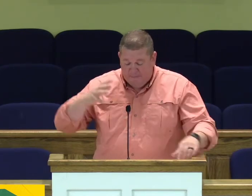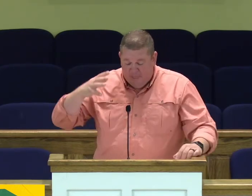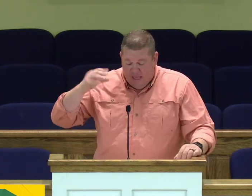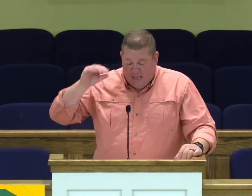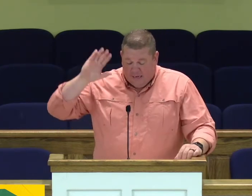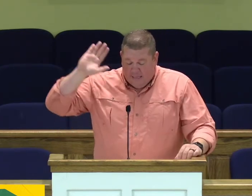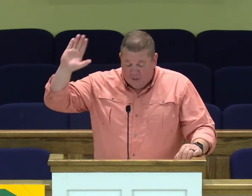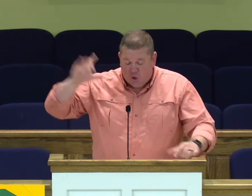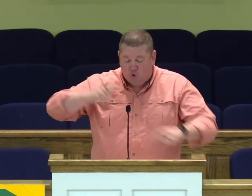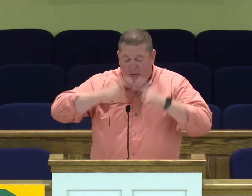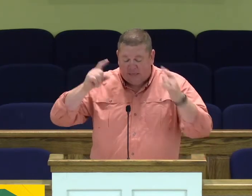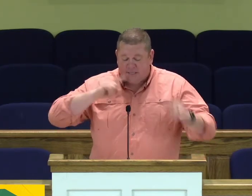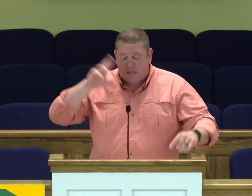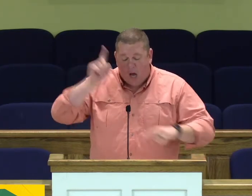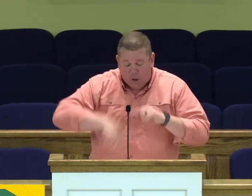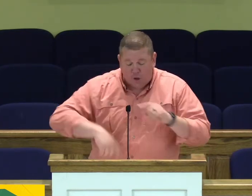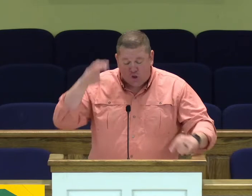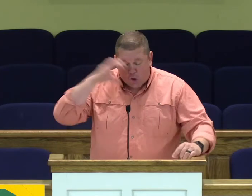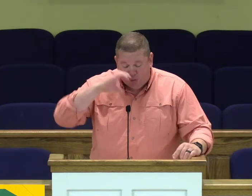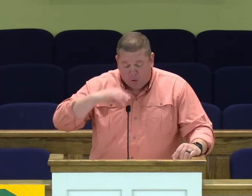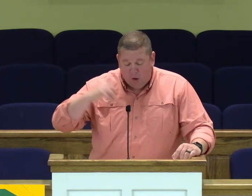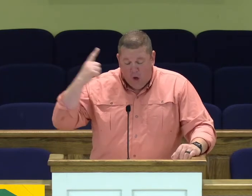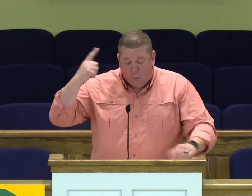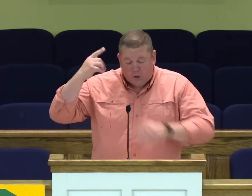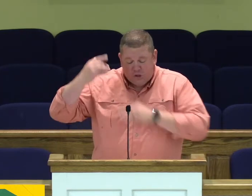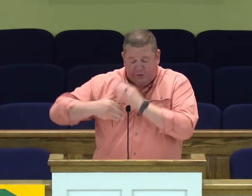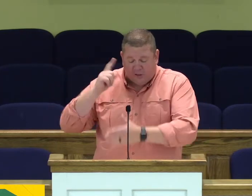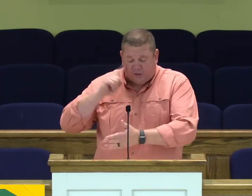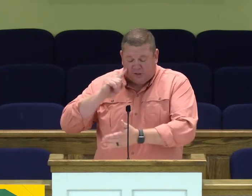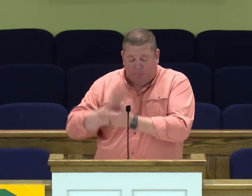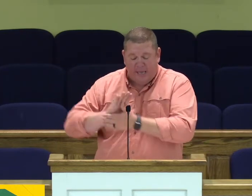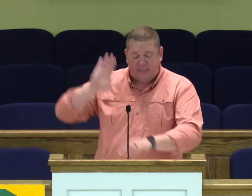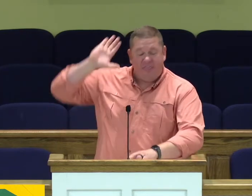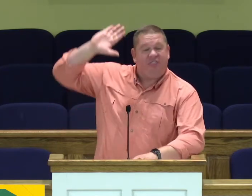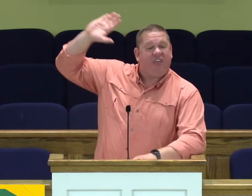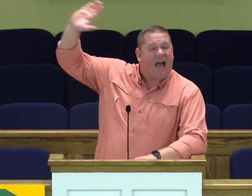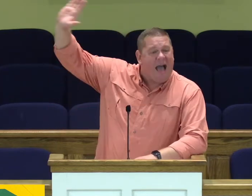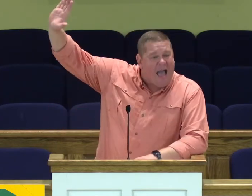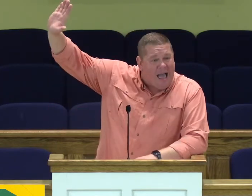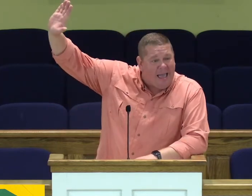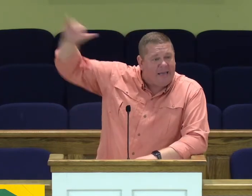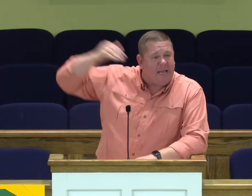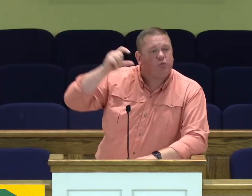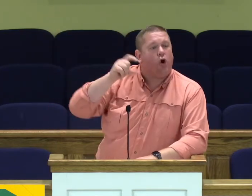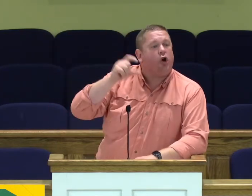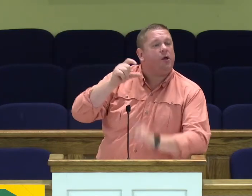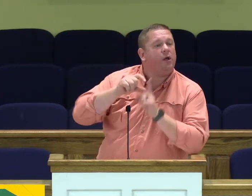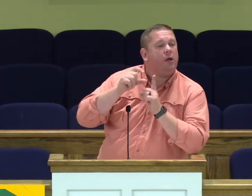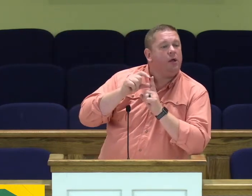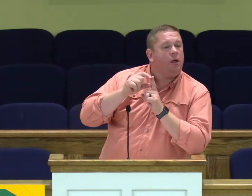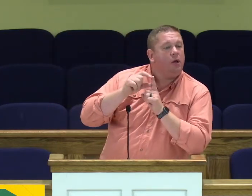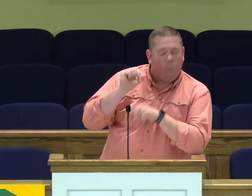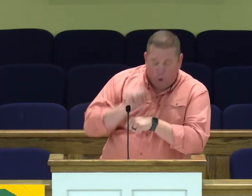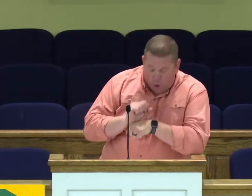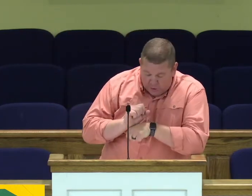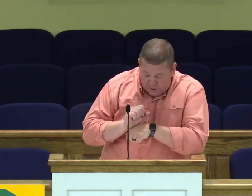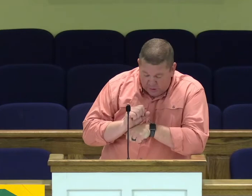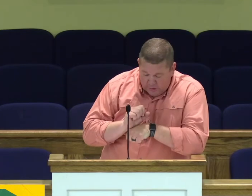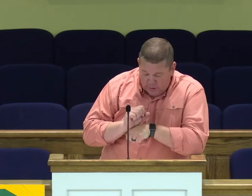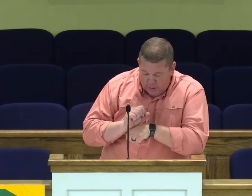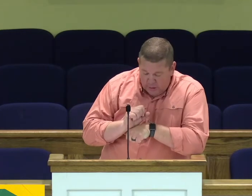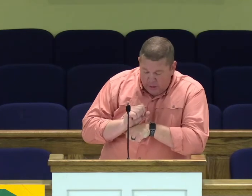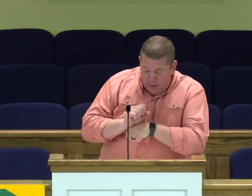praised, and his greatness is unsearchable. One generation shall praise thy, next word,